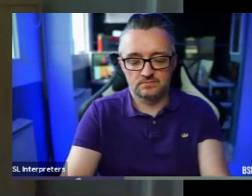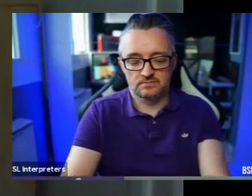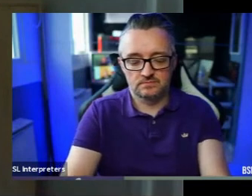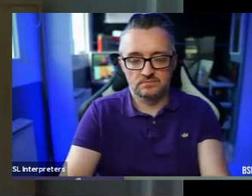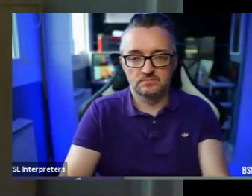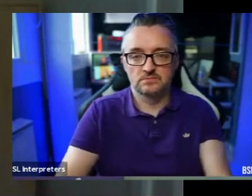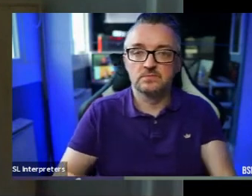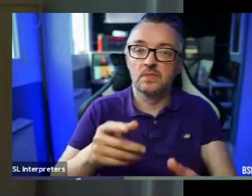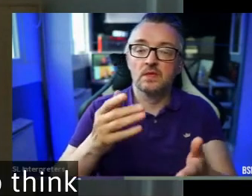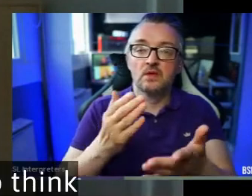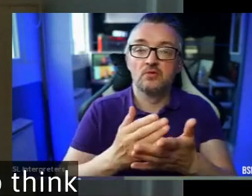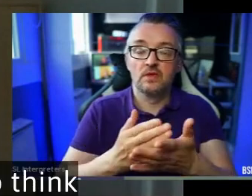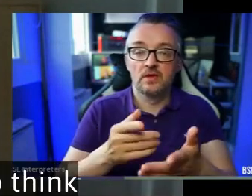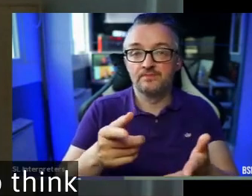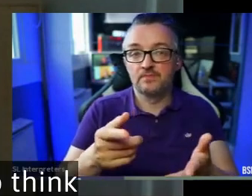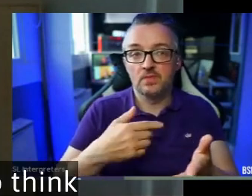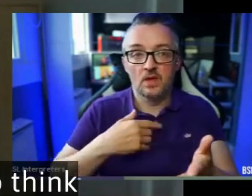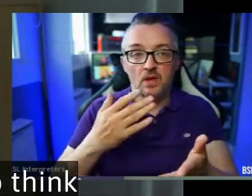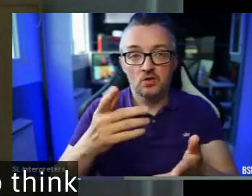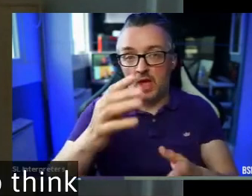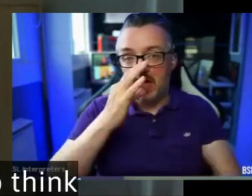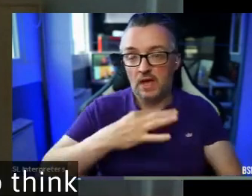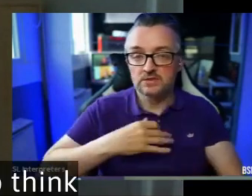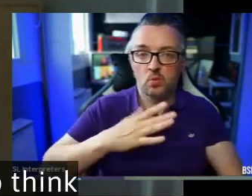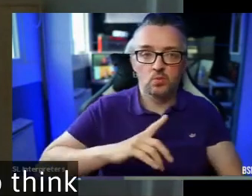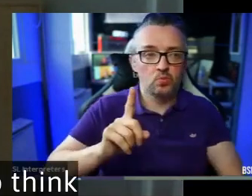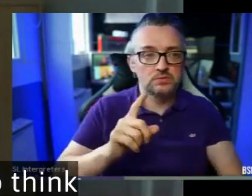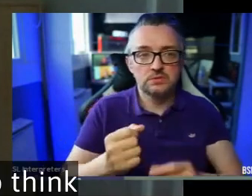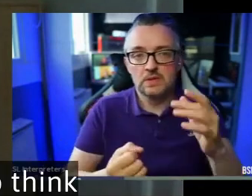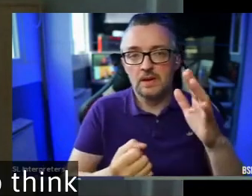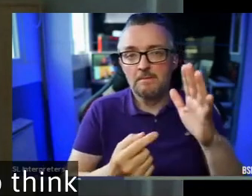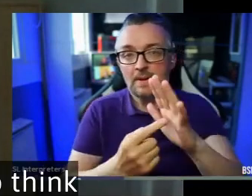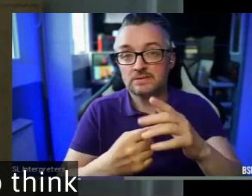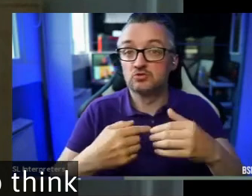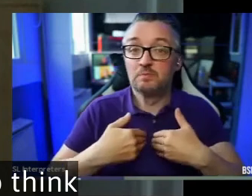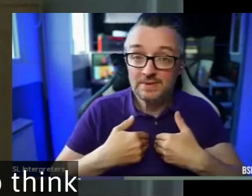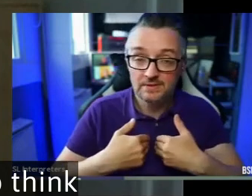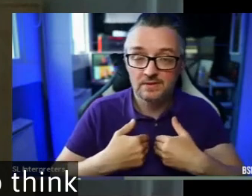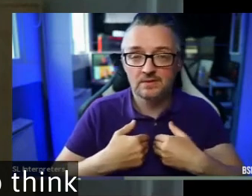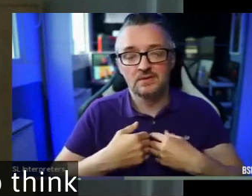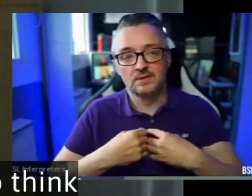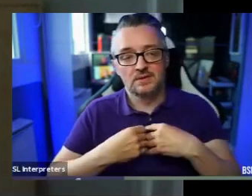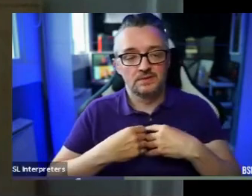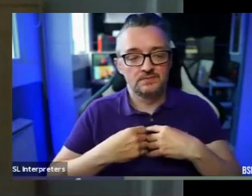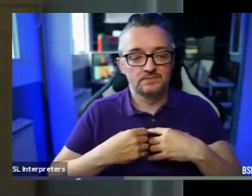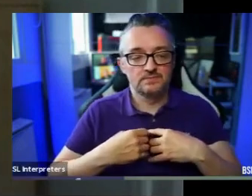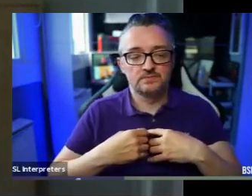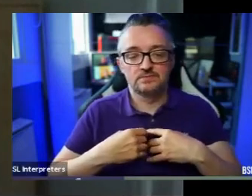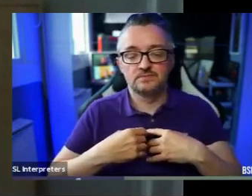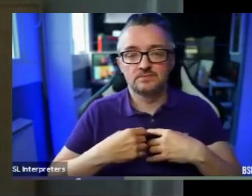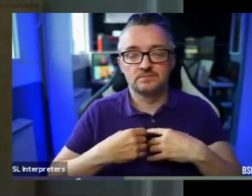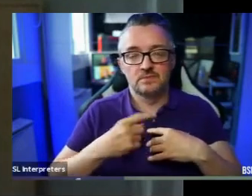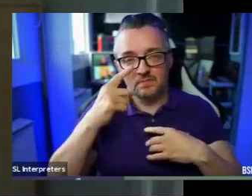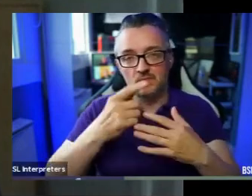probably be getting somewhere. So, and I suppose like you asked me to think about what matters to me. Yeah,